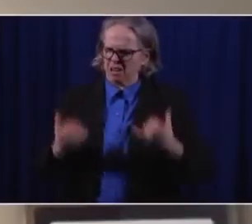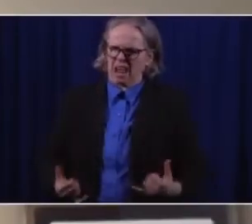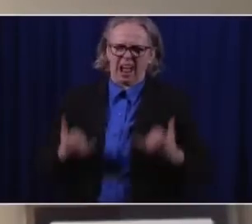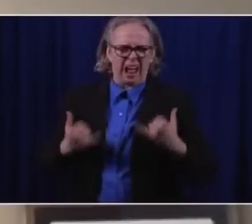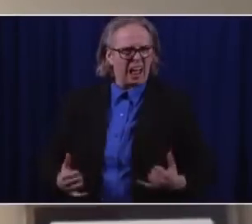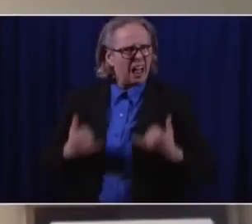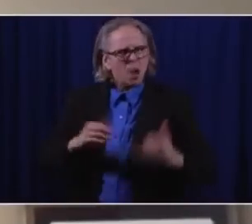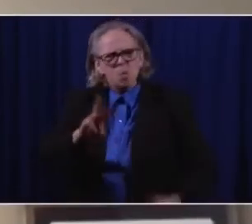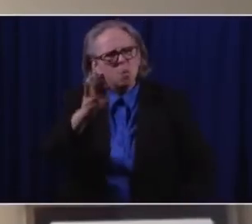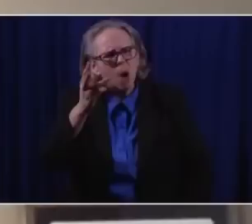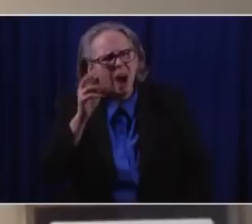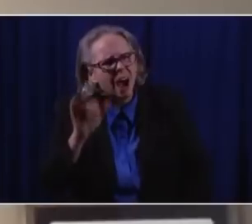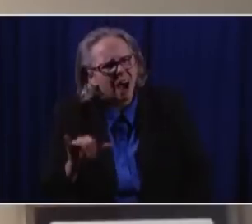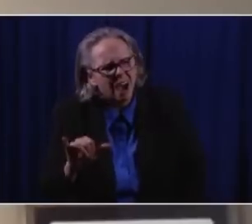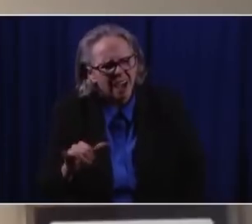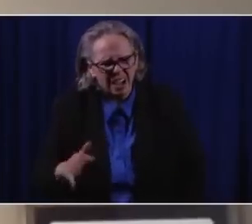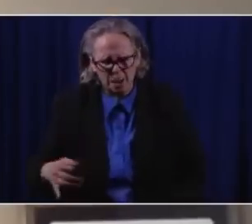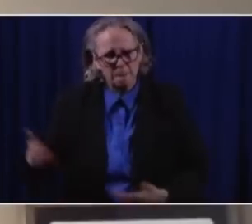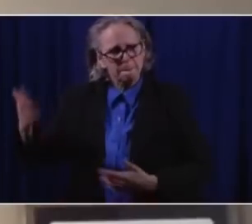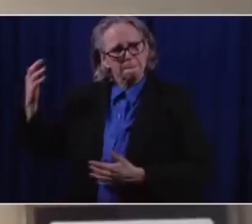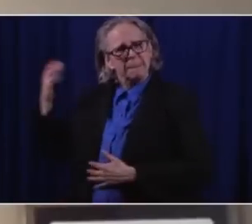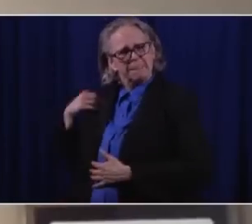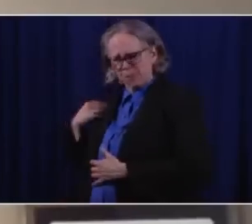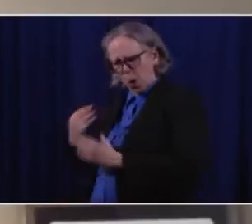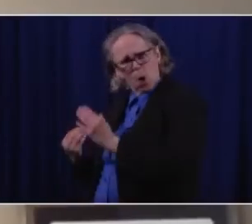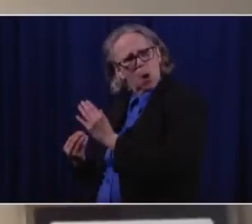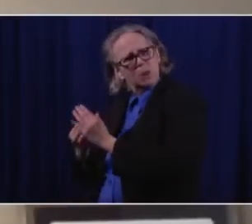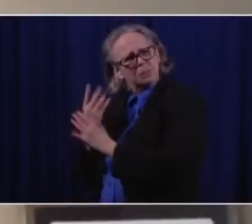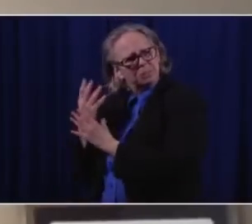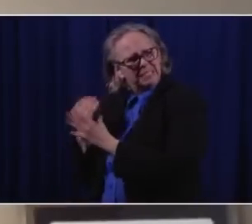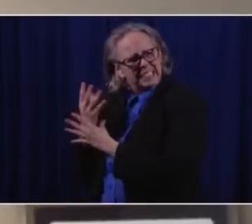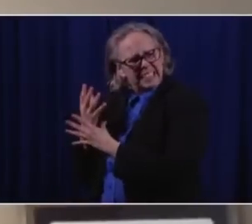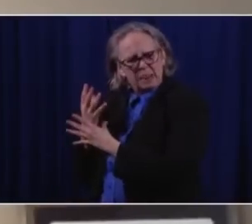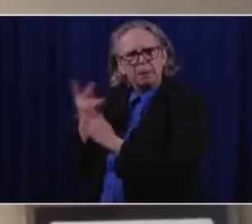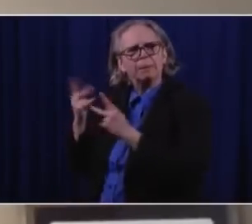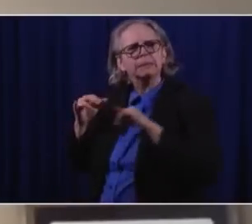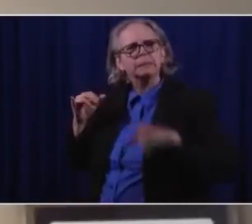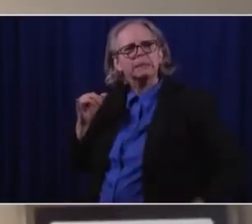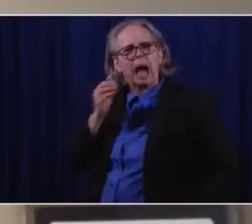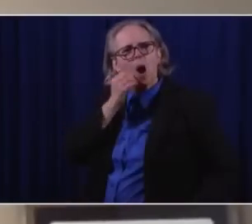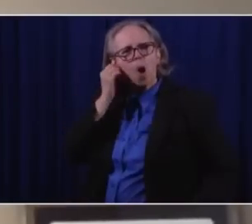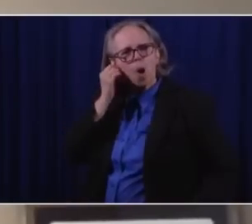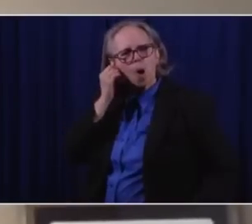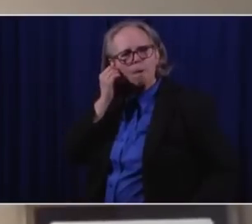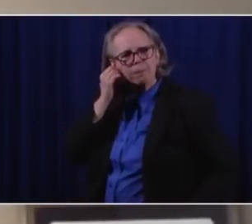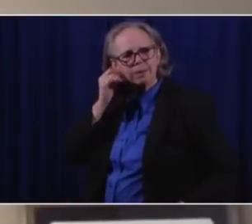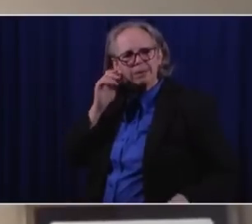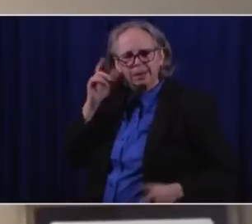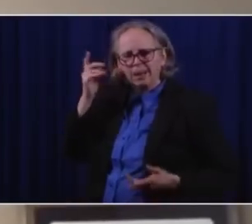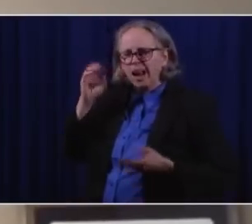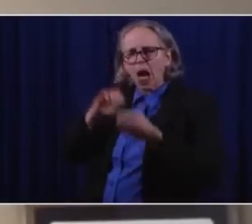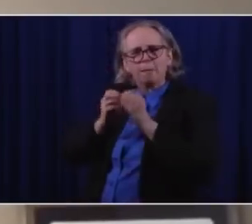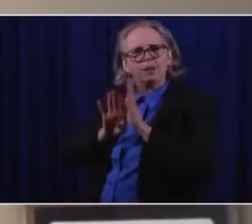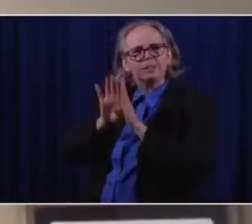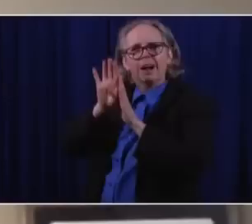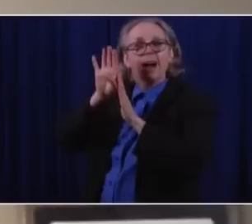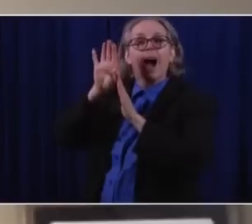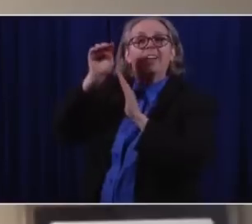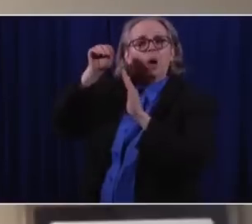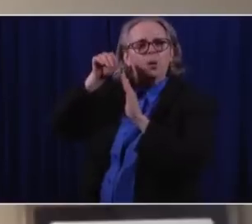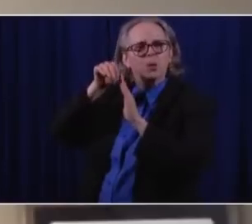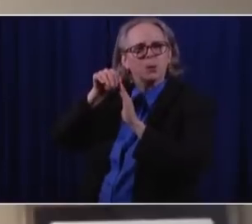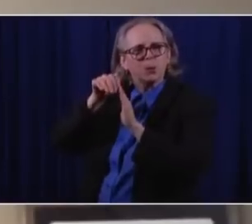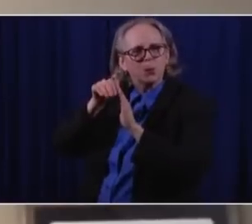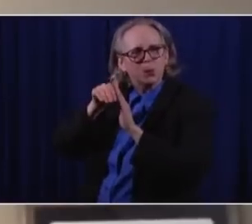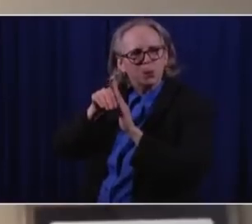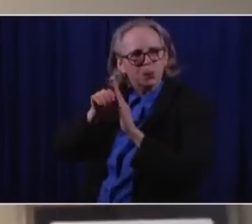health measures we had in place back then, they worked. We saw the curve flatten. People stayed home. They remained socially distanced. They didn't spread